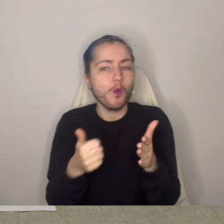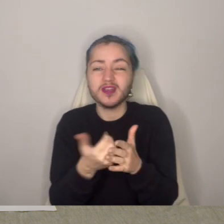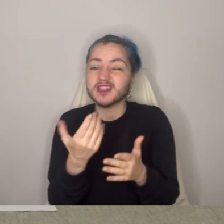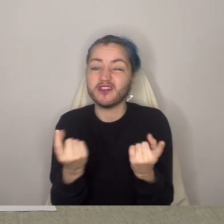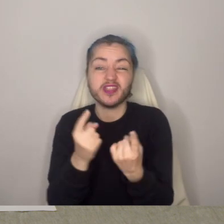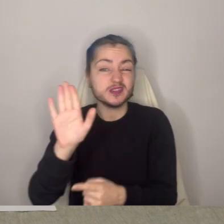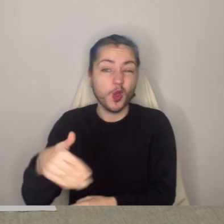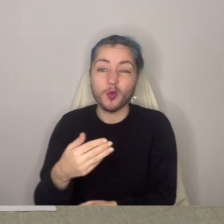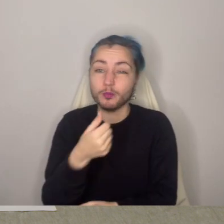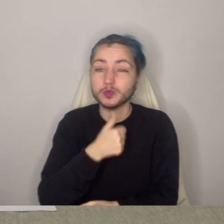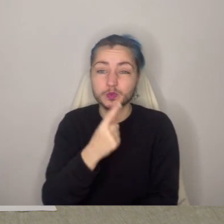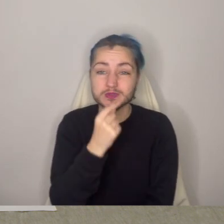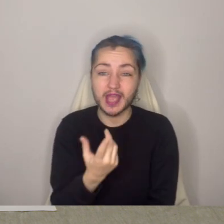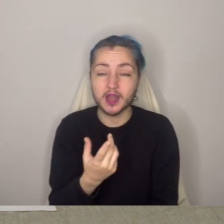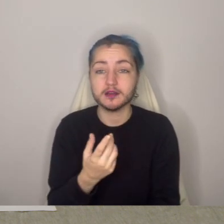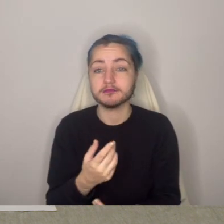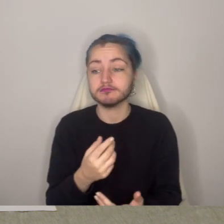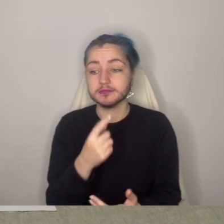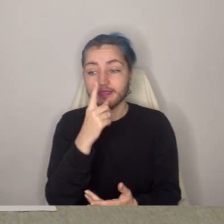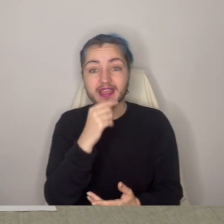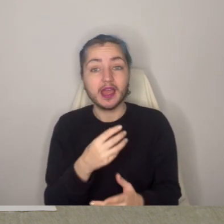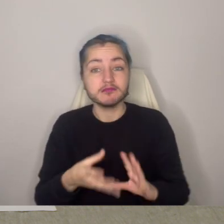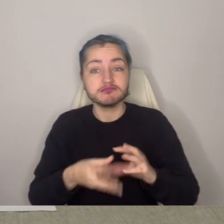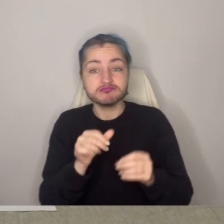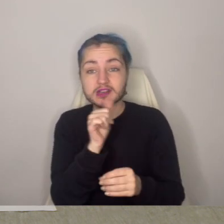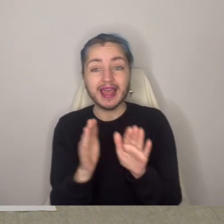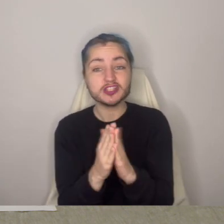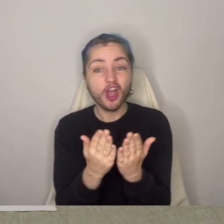house. And they could make nice birthday cards, Christmas cards.